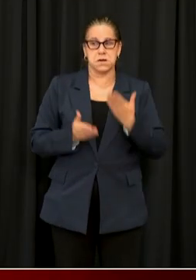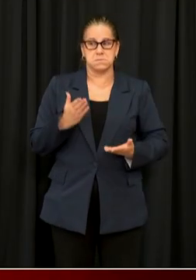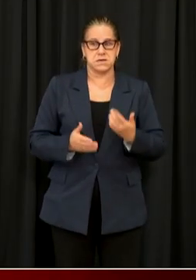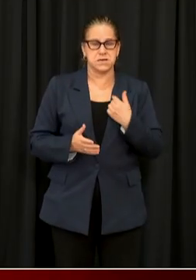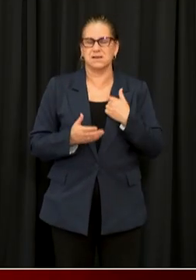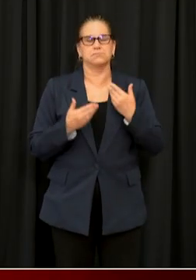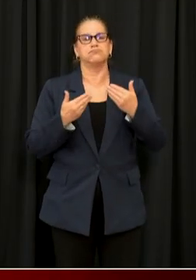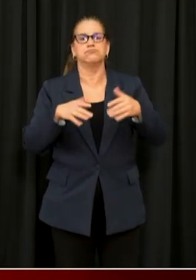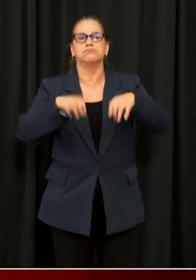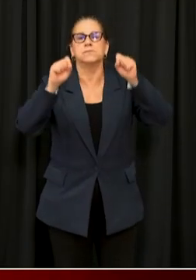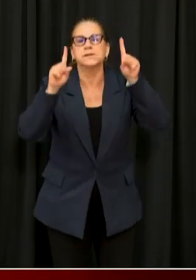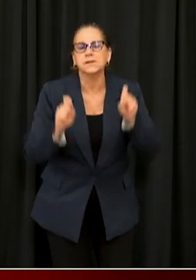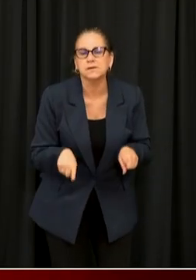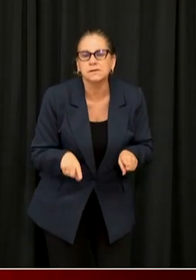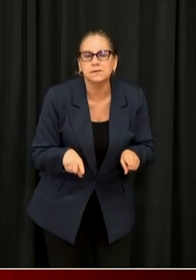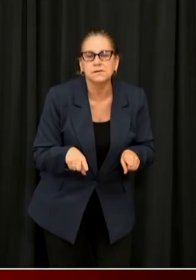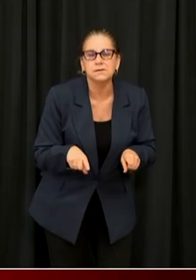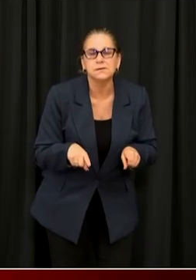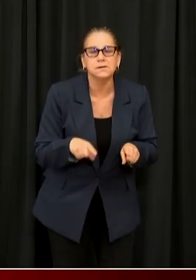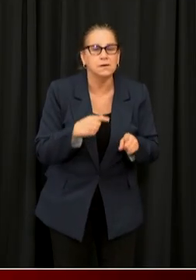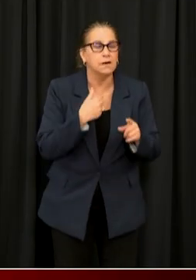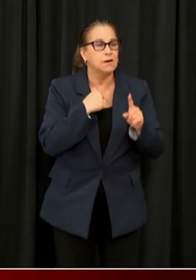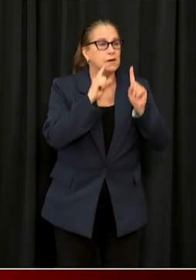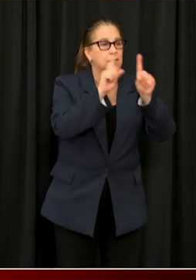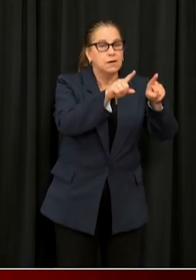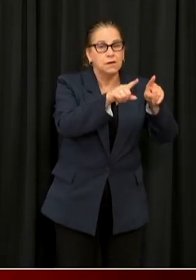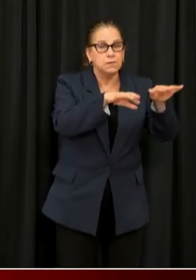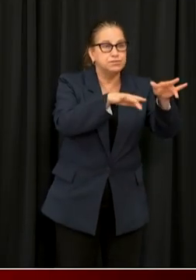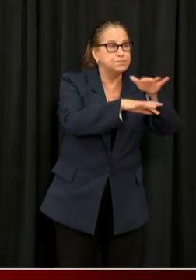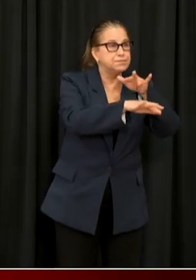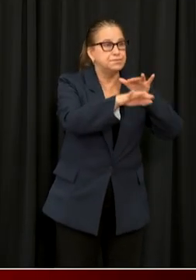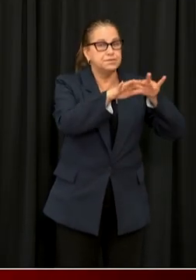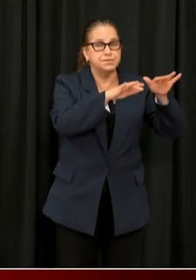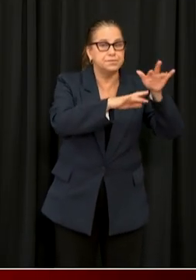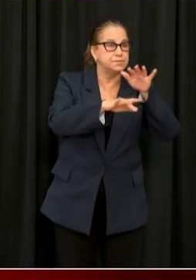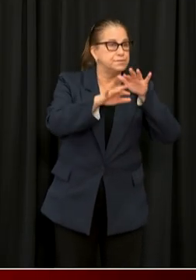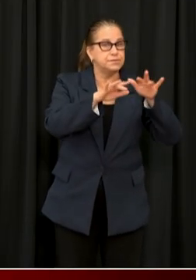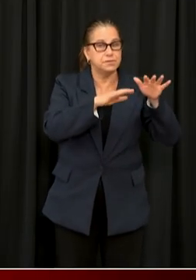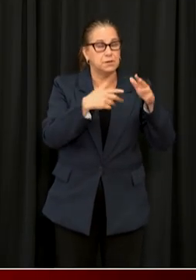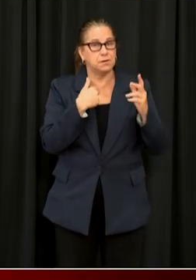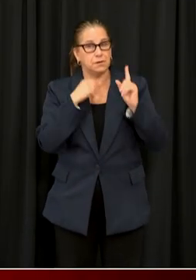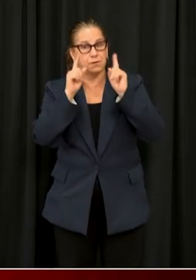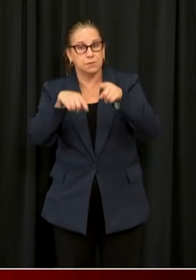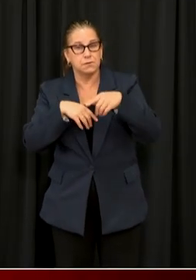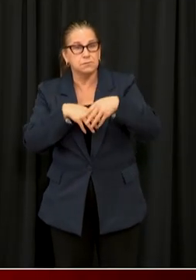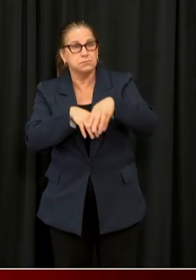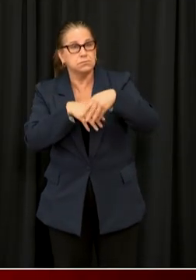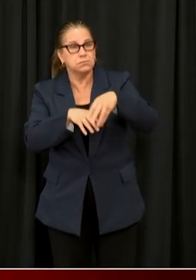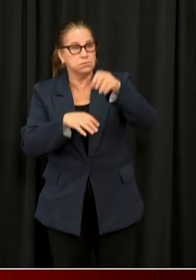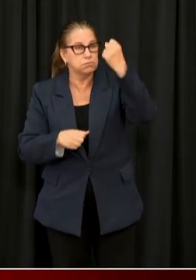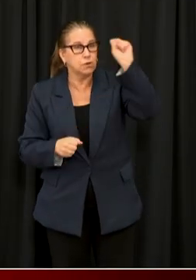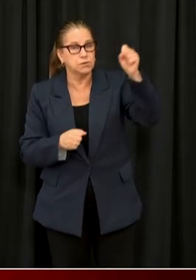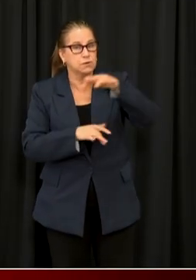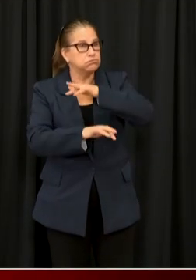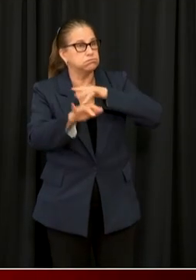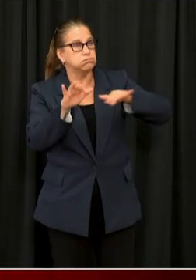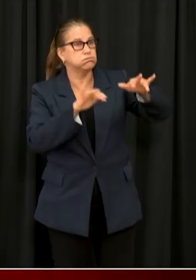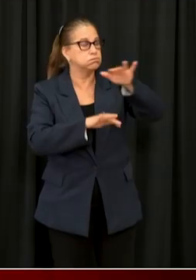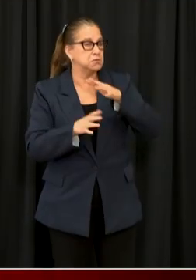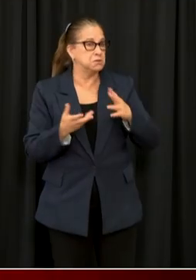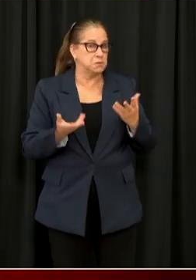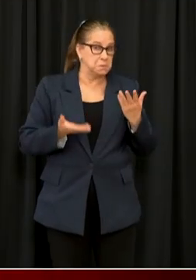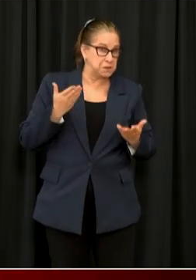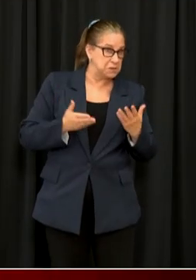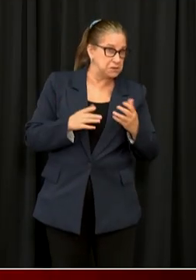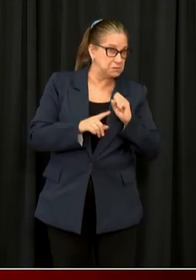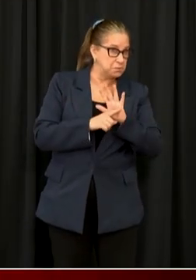in the community or out at one of the demonstrations, we urge you to get tested within 3